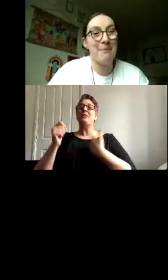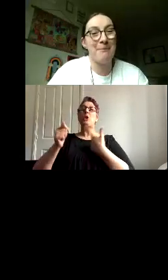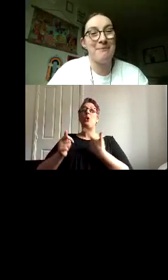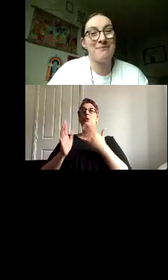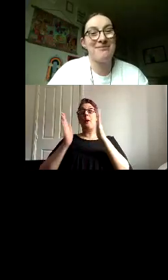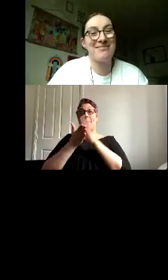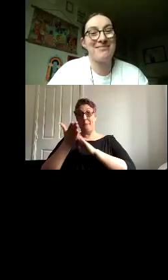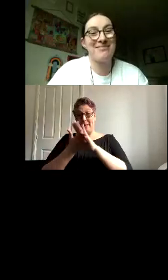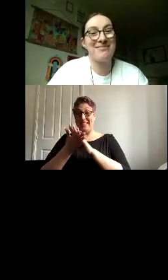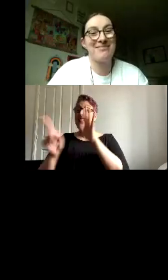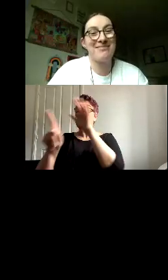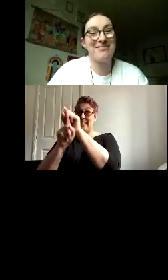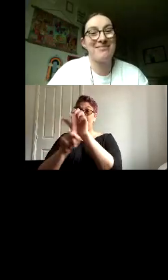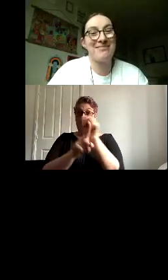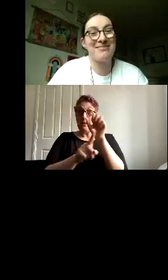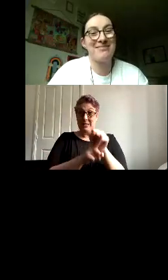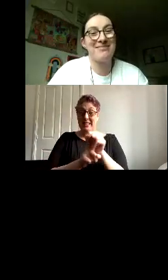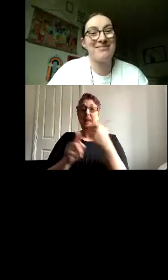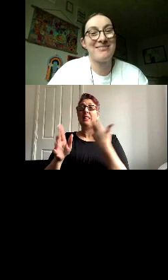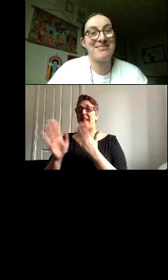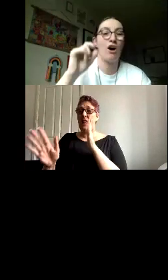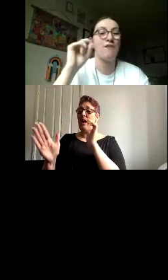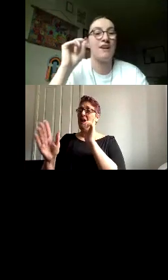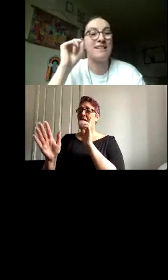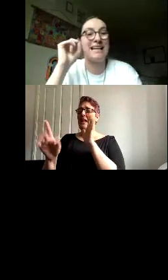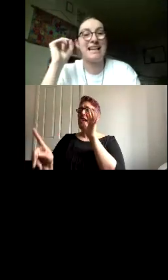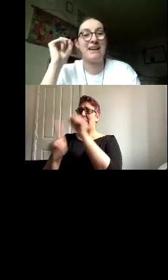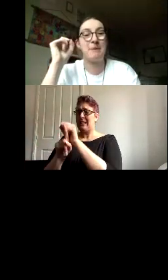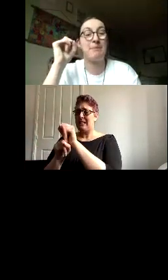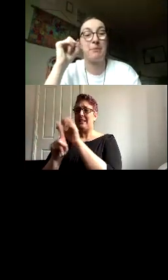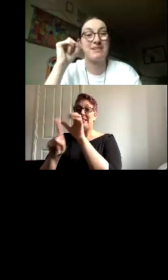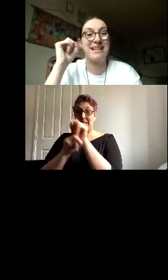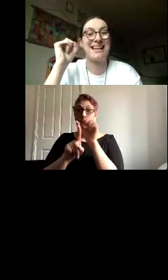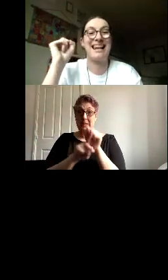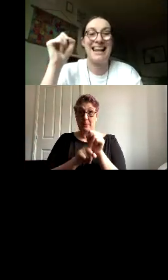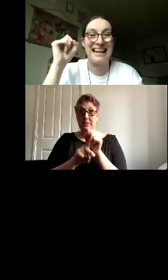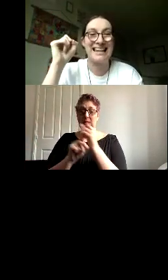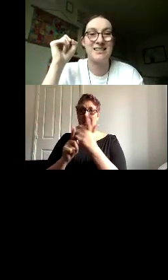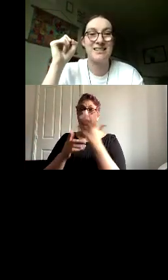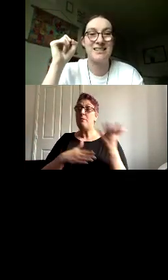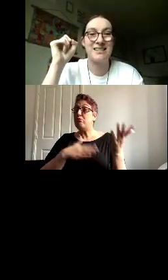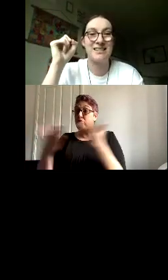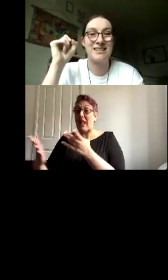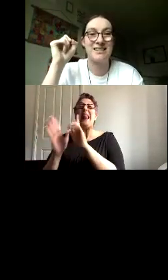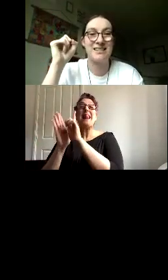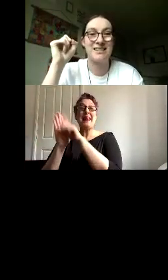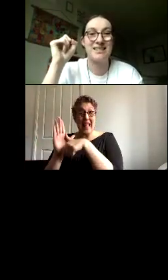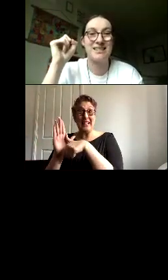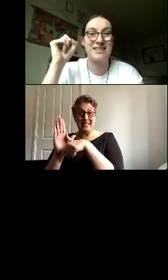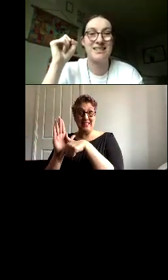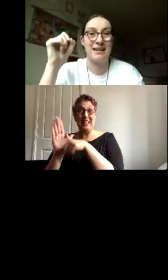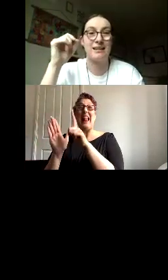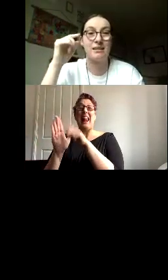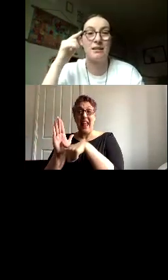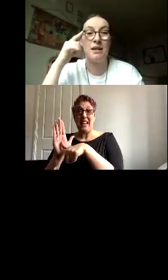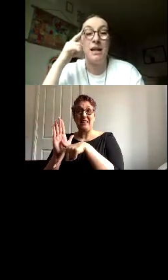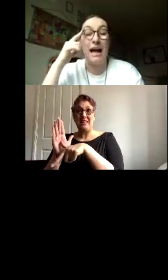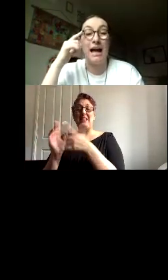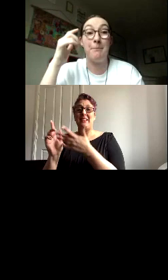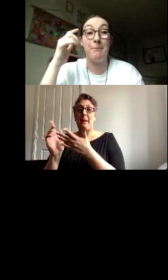everyone. That's all right. So often deaf people present late to healthcare